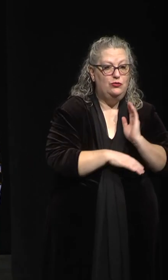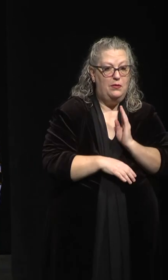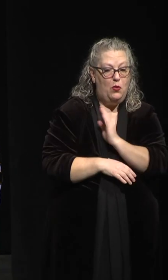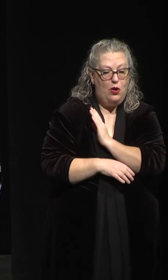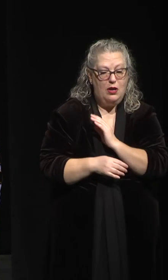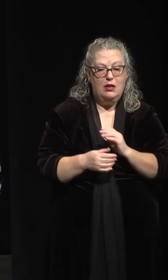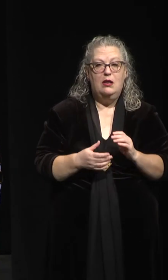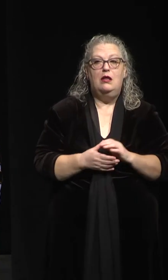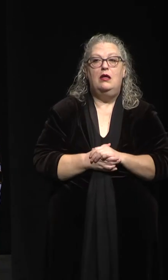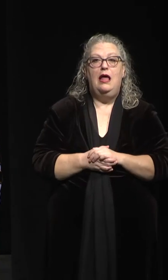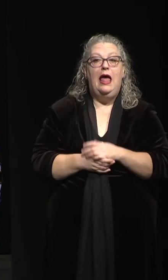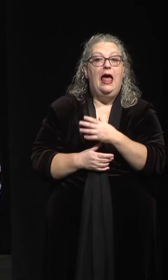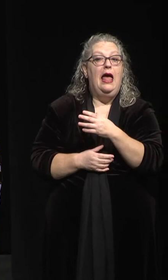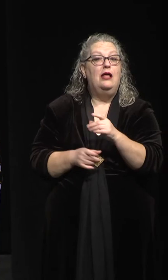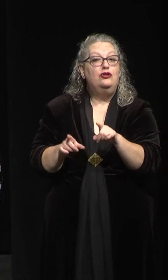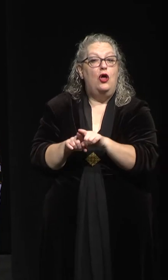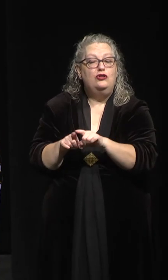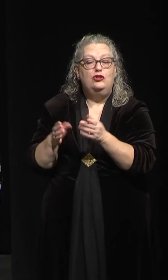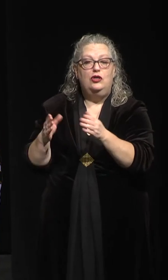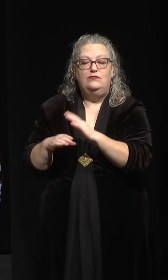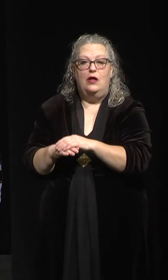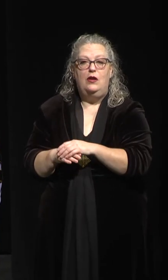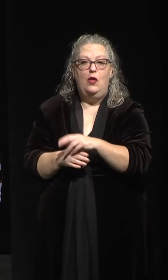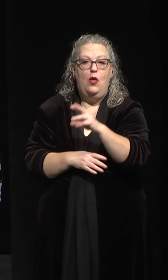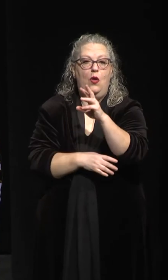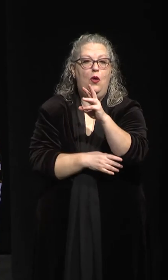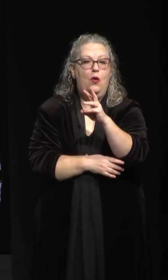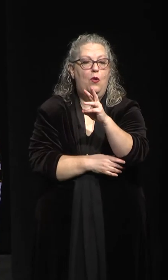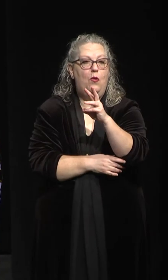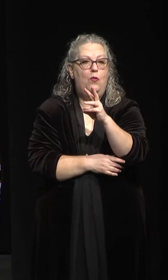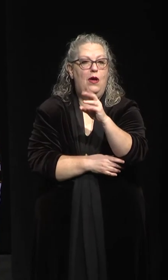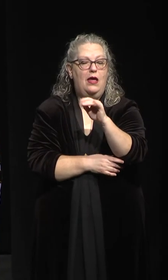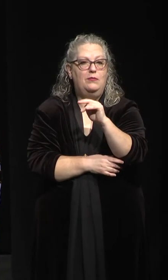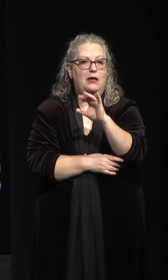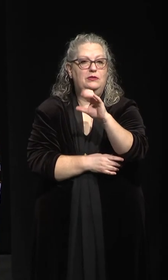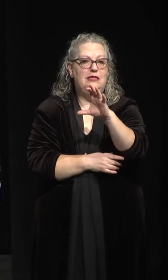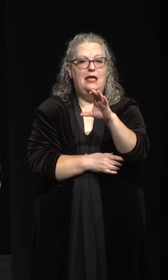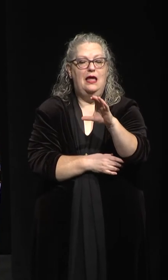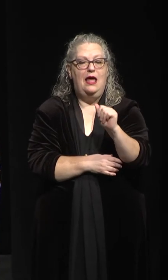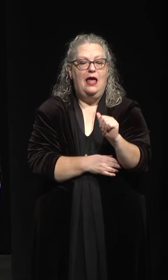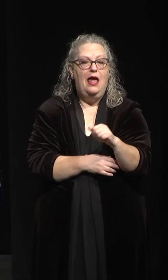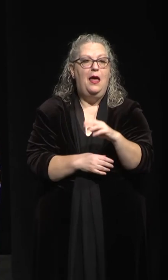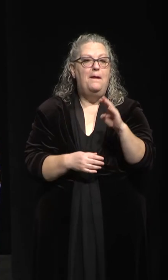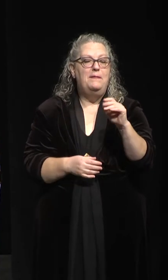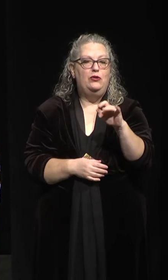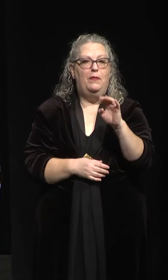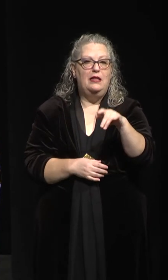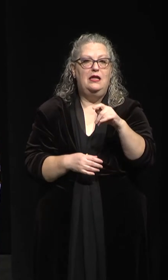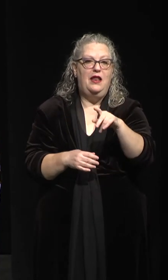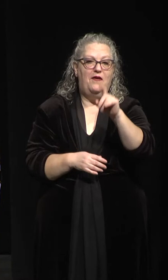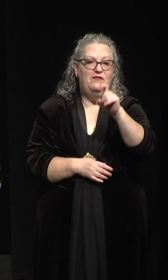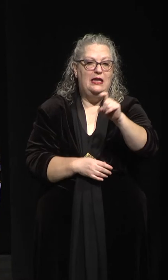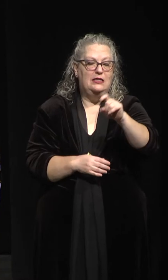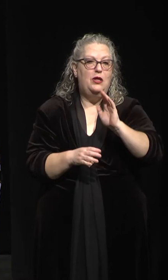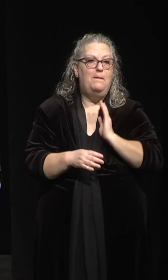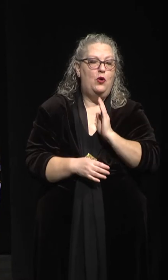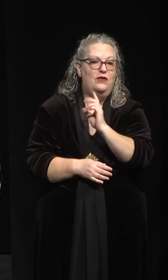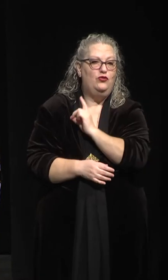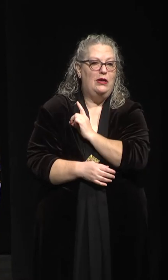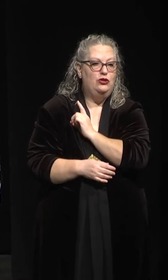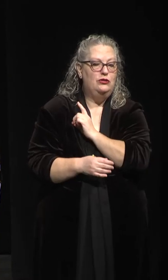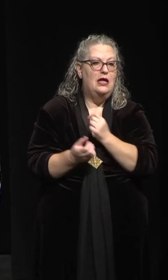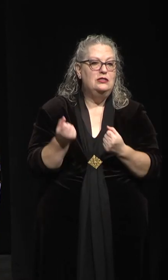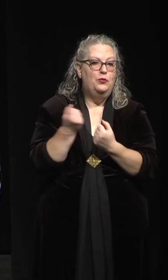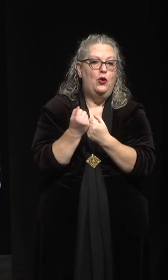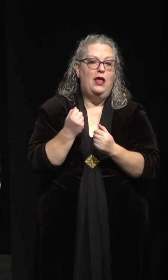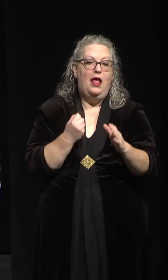Board and on the YWCA Metropolitan Phoenix Board of Directors, supporting